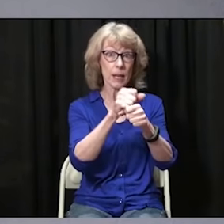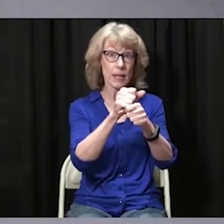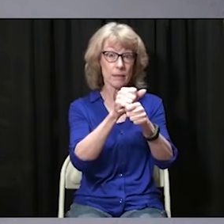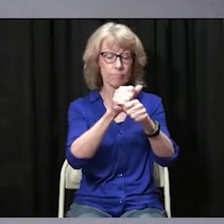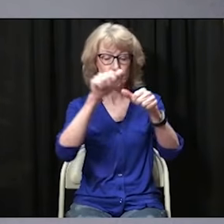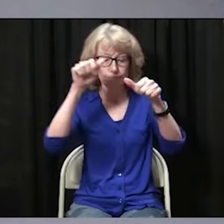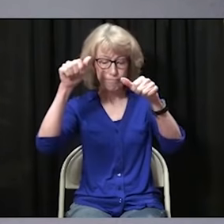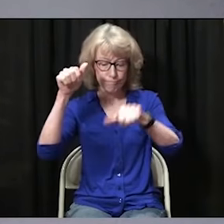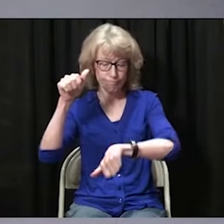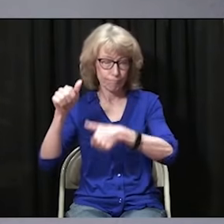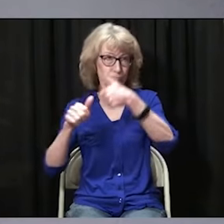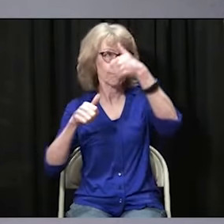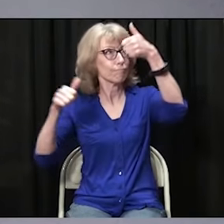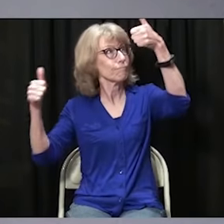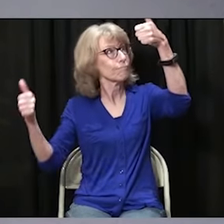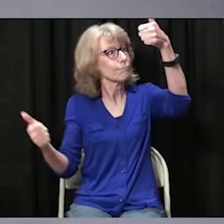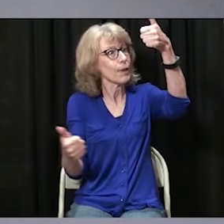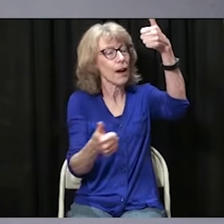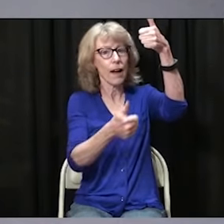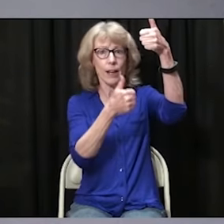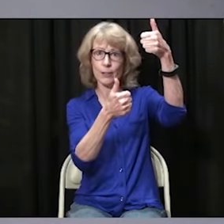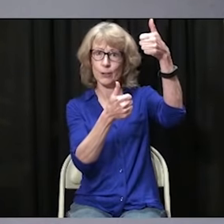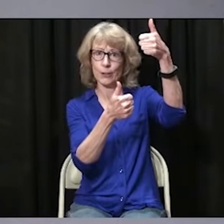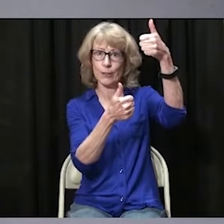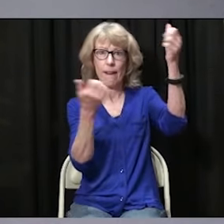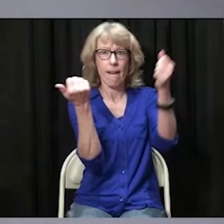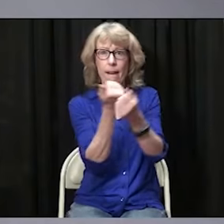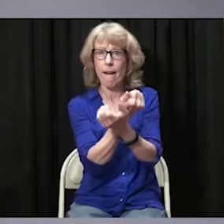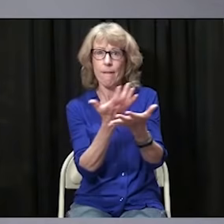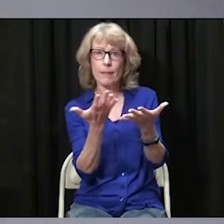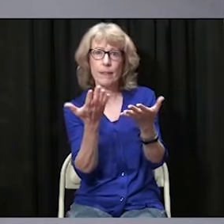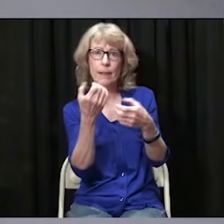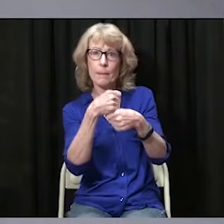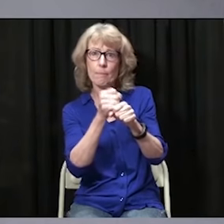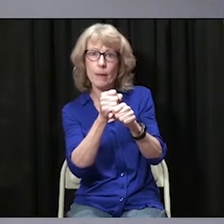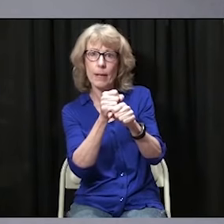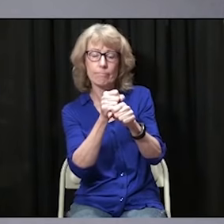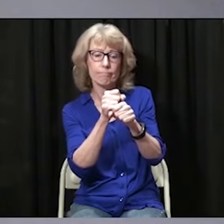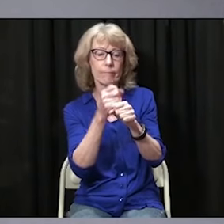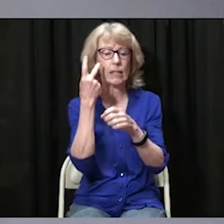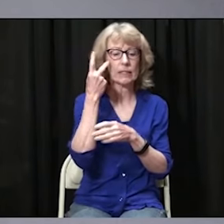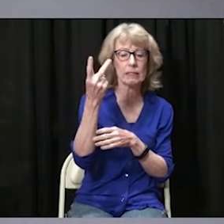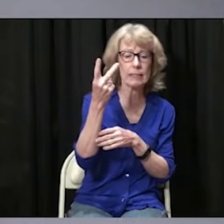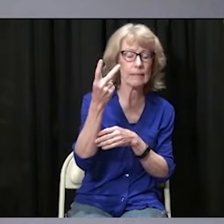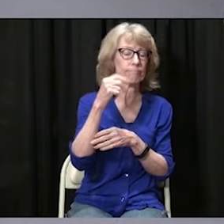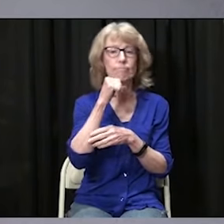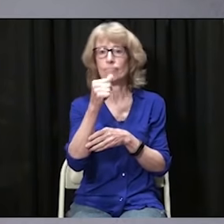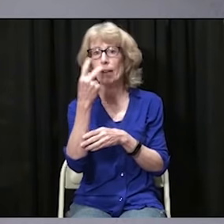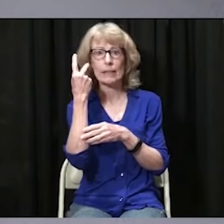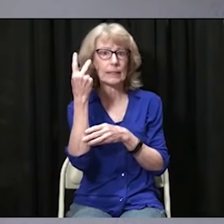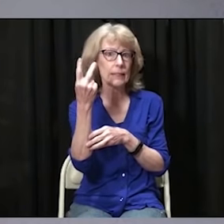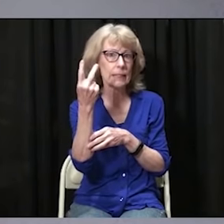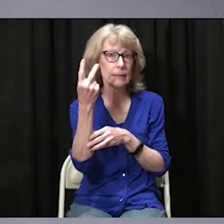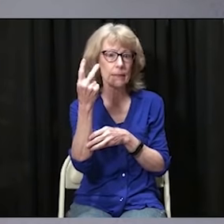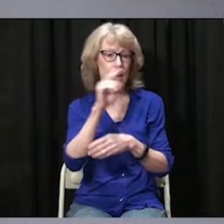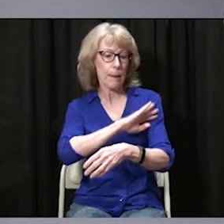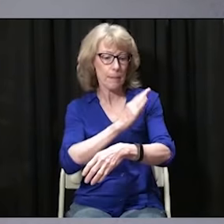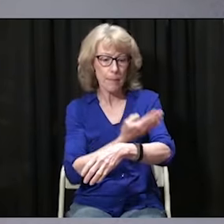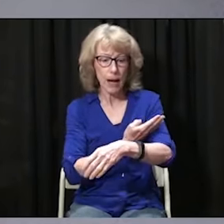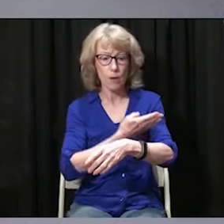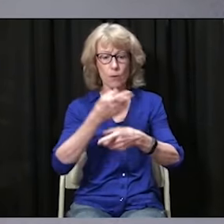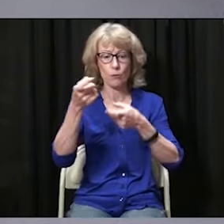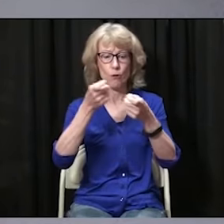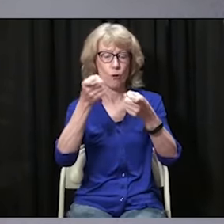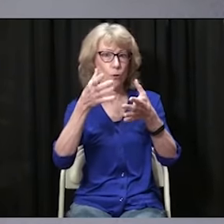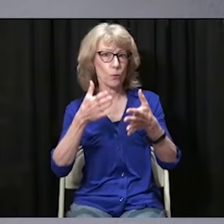earth, visible and invisible, whether thrones or powers or rulers or authorities. All things have been created